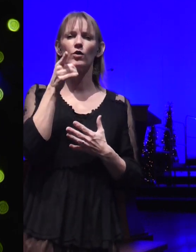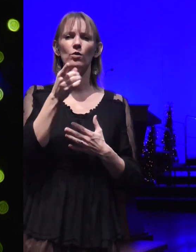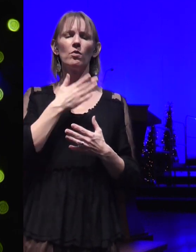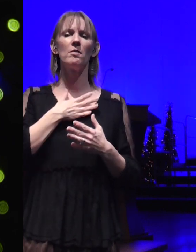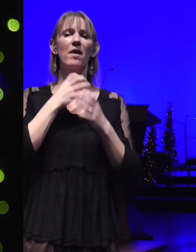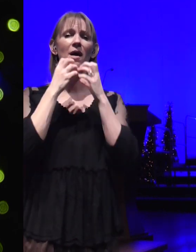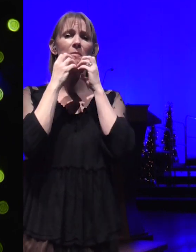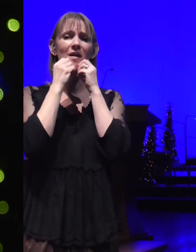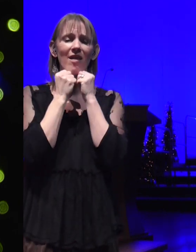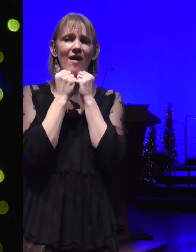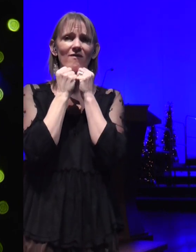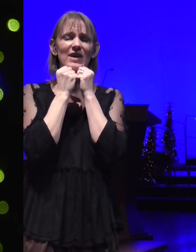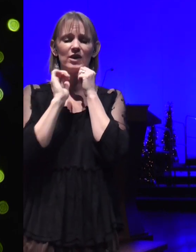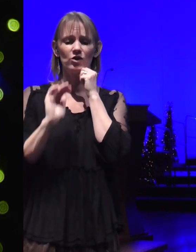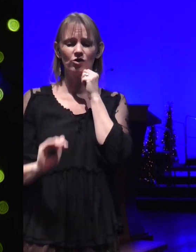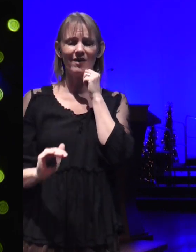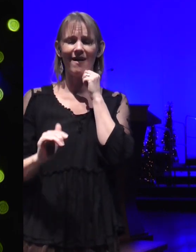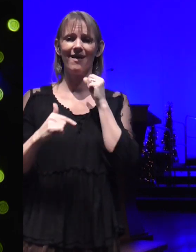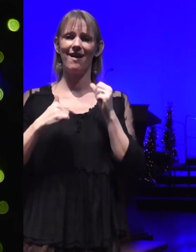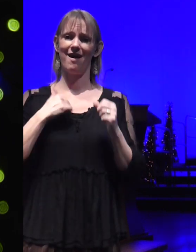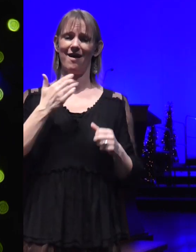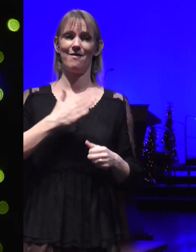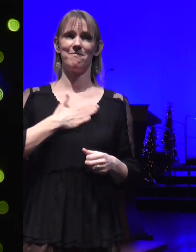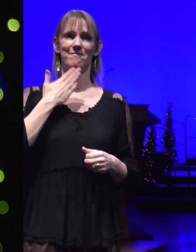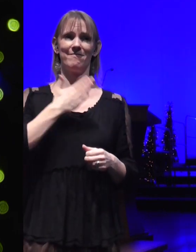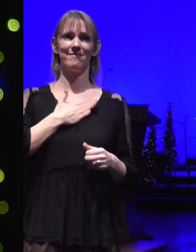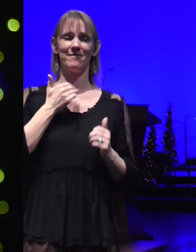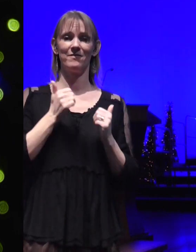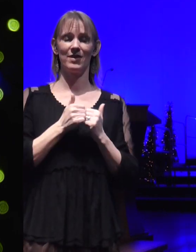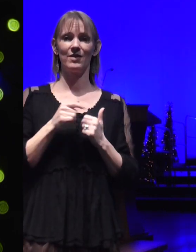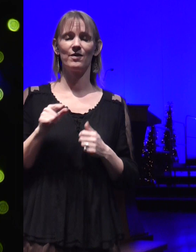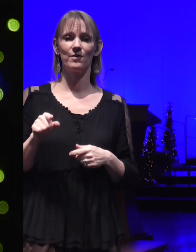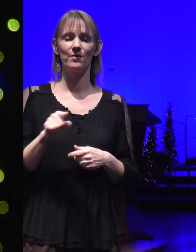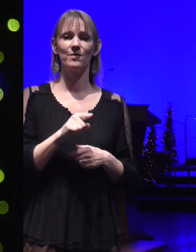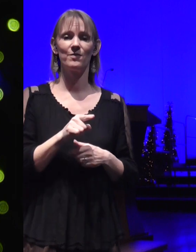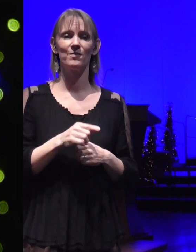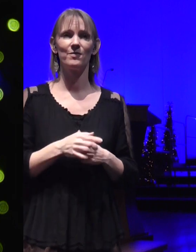child, in whom I am well pleased.